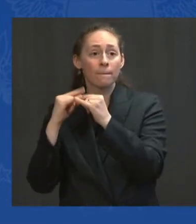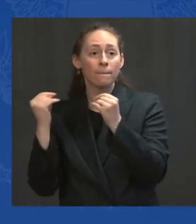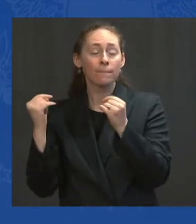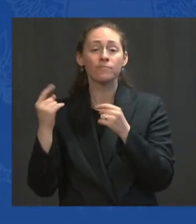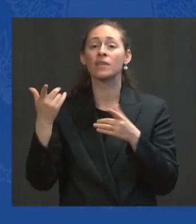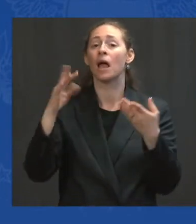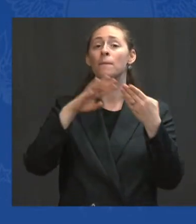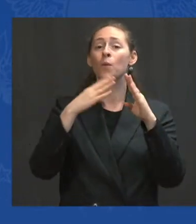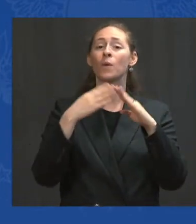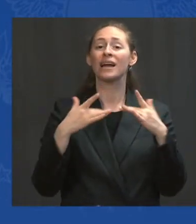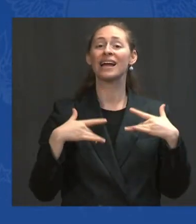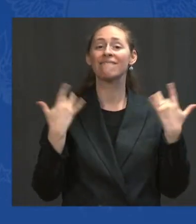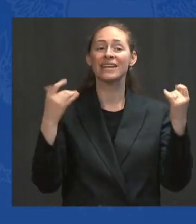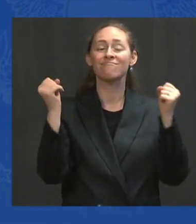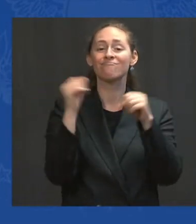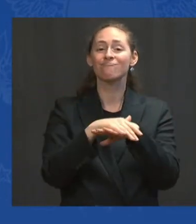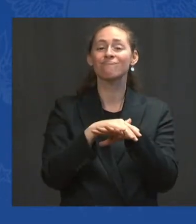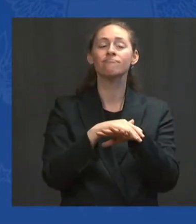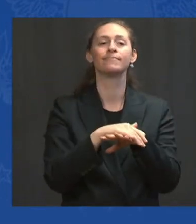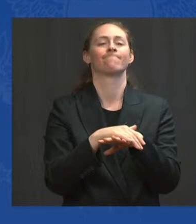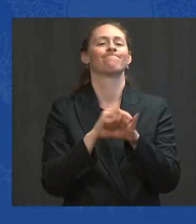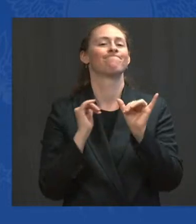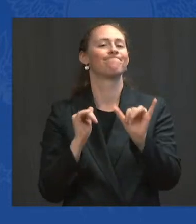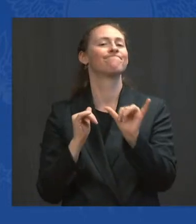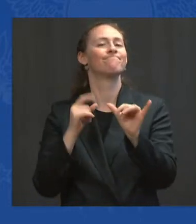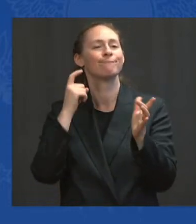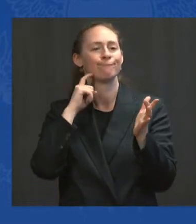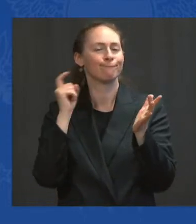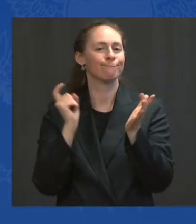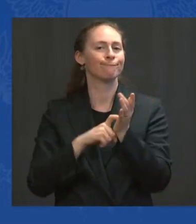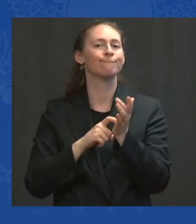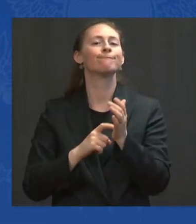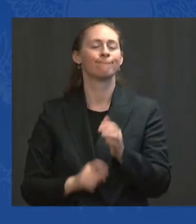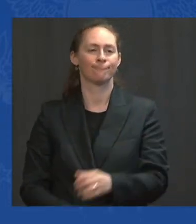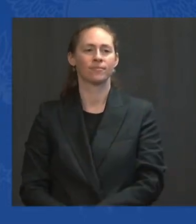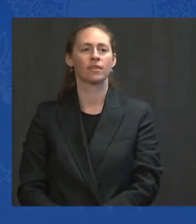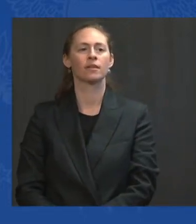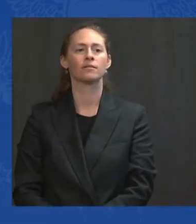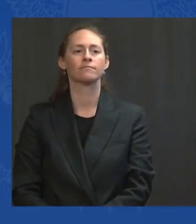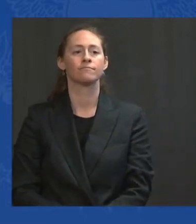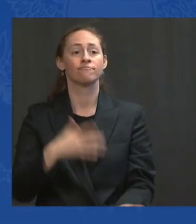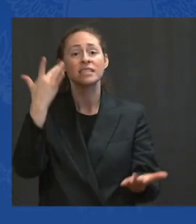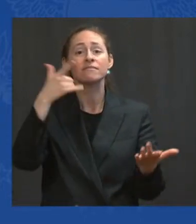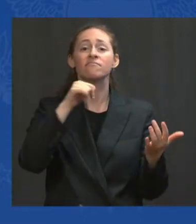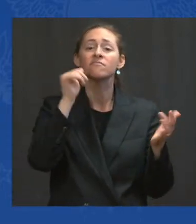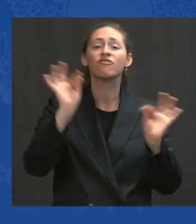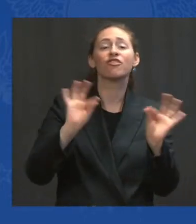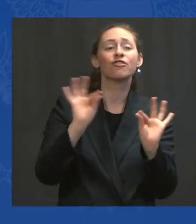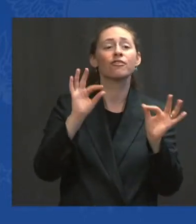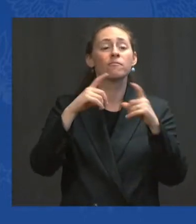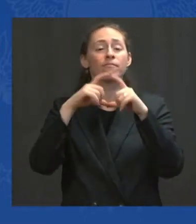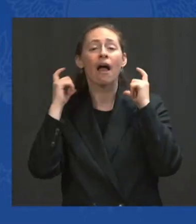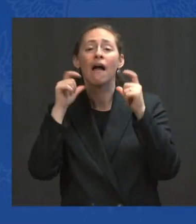proper, hard-learned prevention strategies are not enforced and the virus is readily able to thrive.